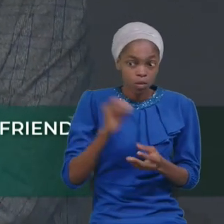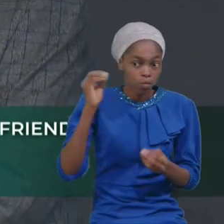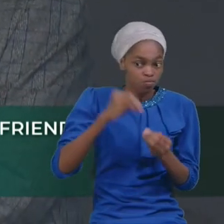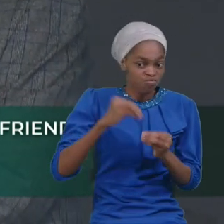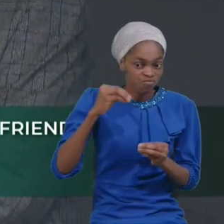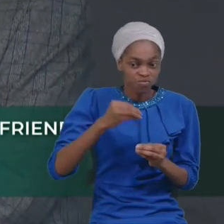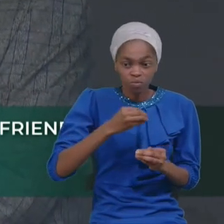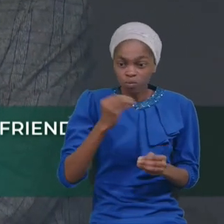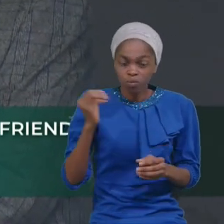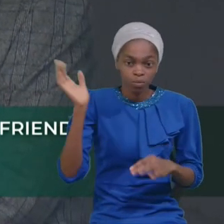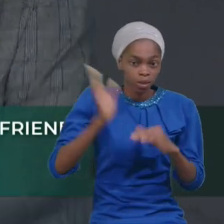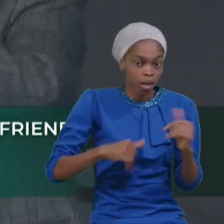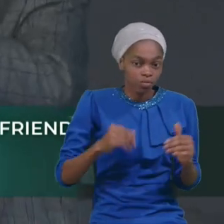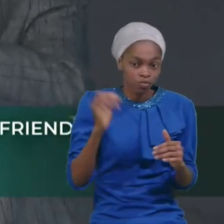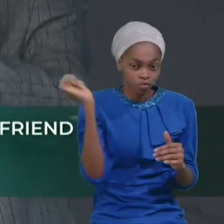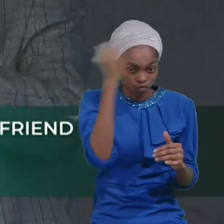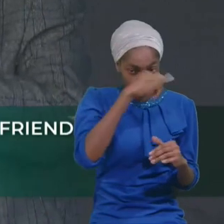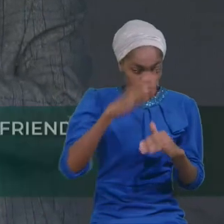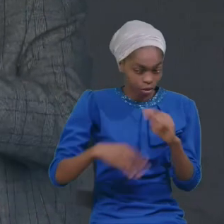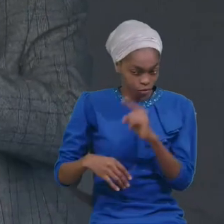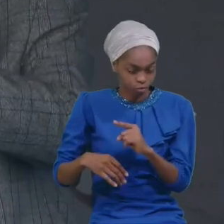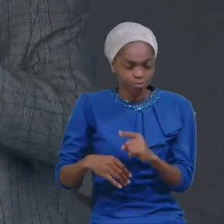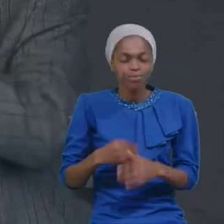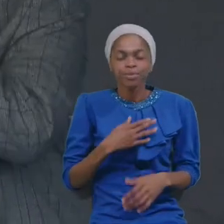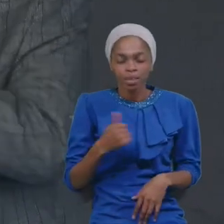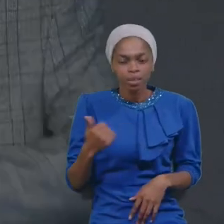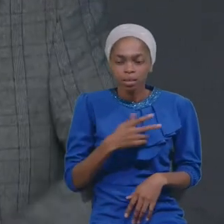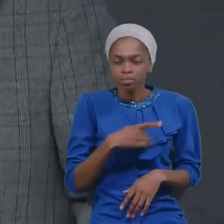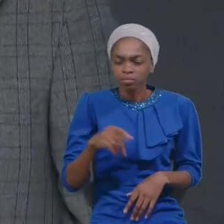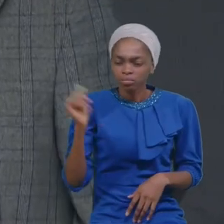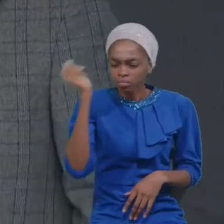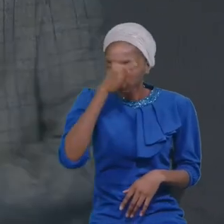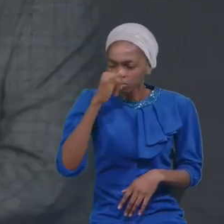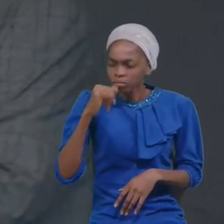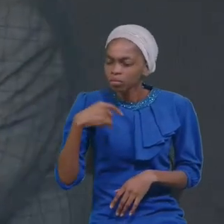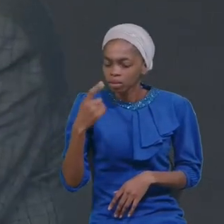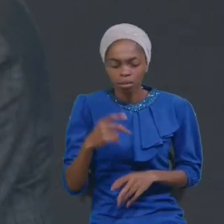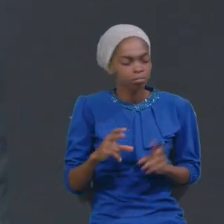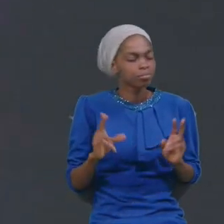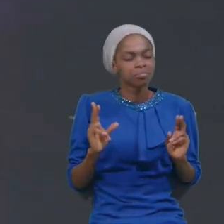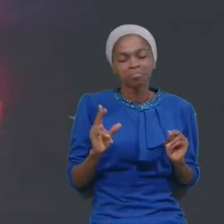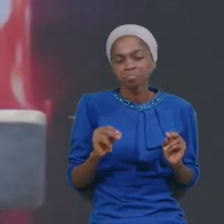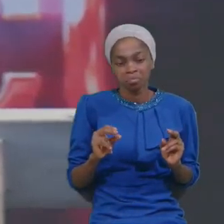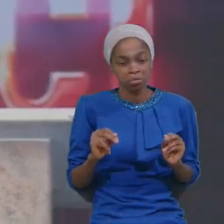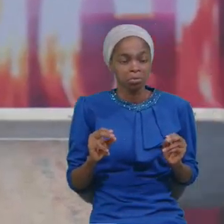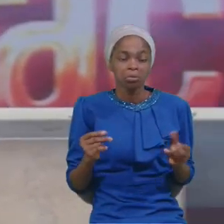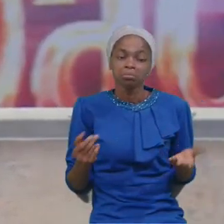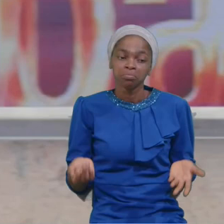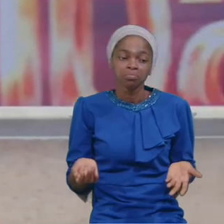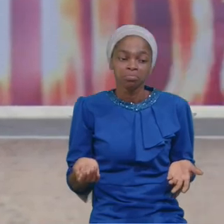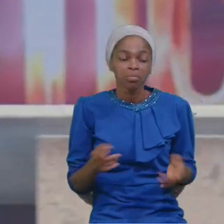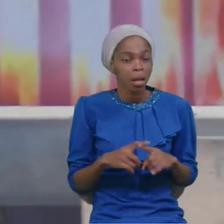no, really. But I can tell you somebody who is a greater fool